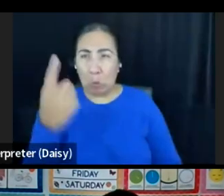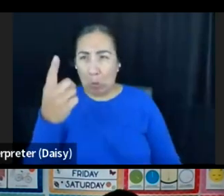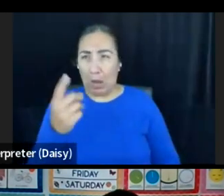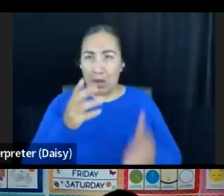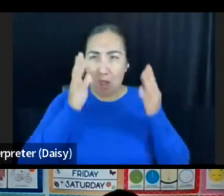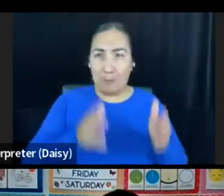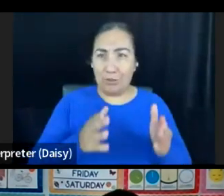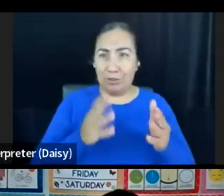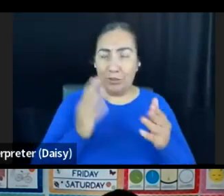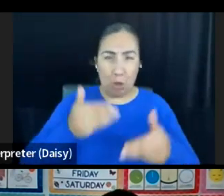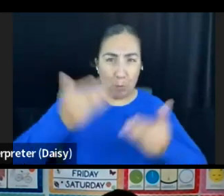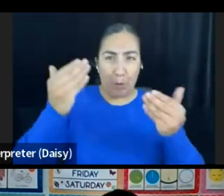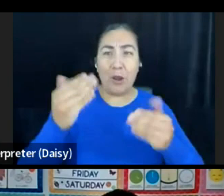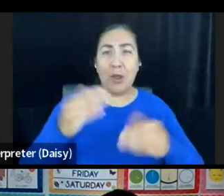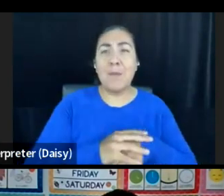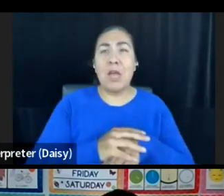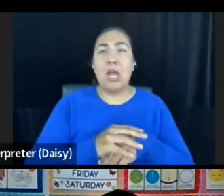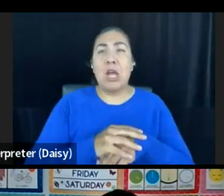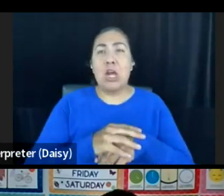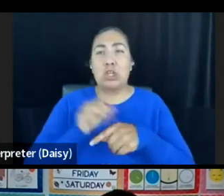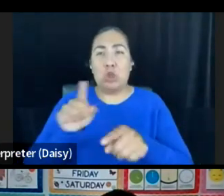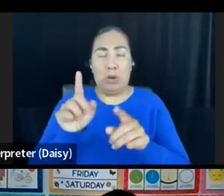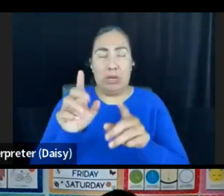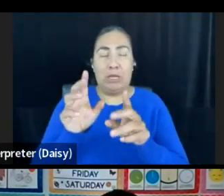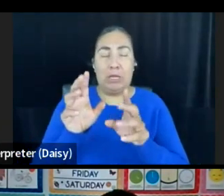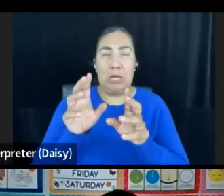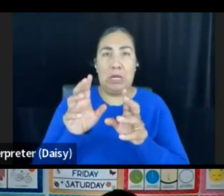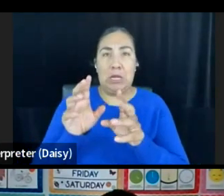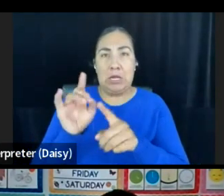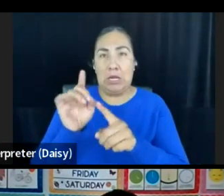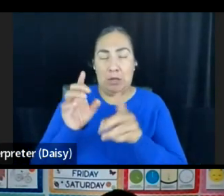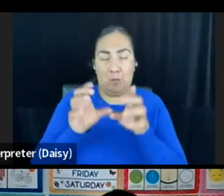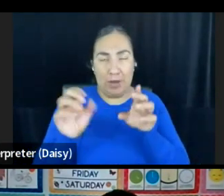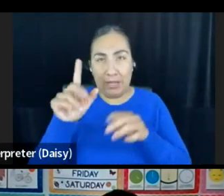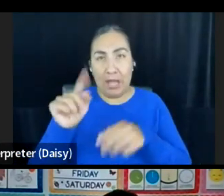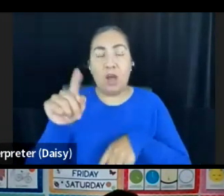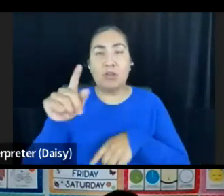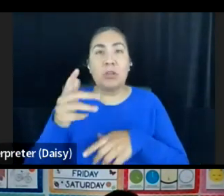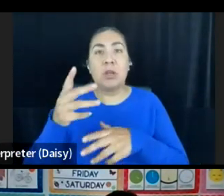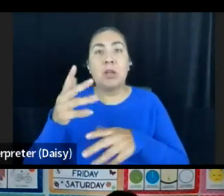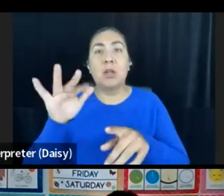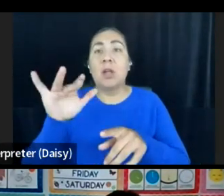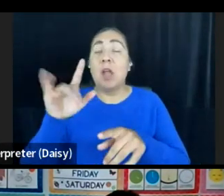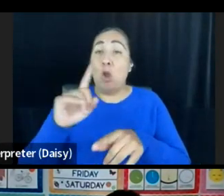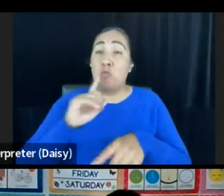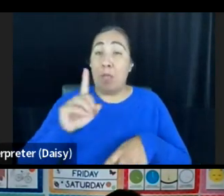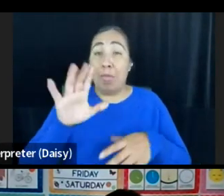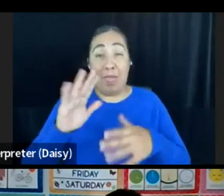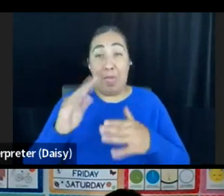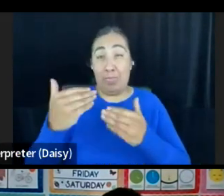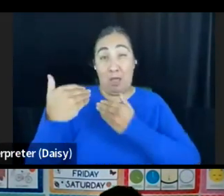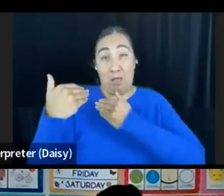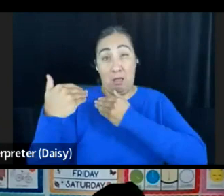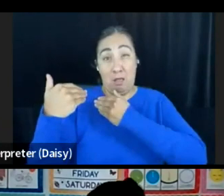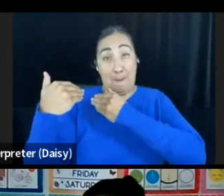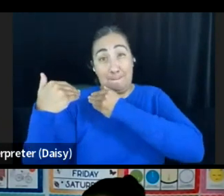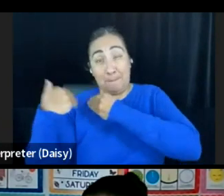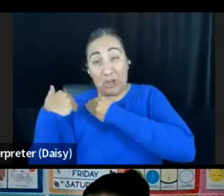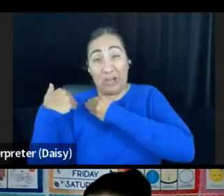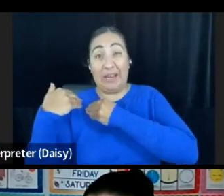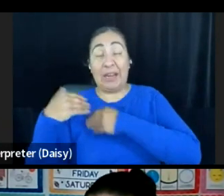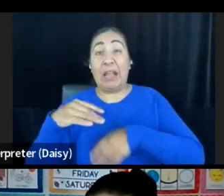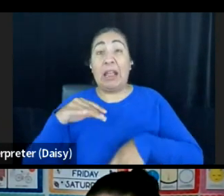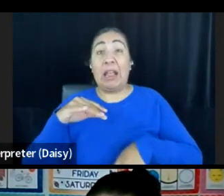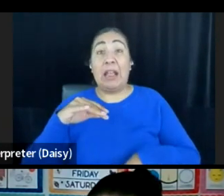but the invisibility factor of this burden is like so much of